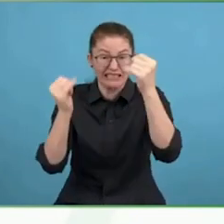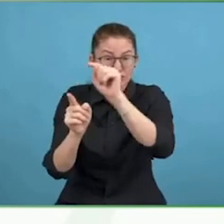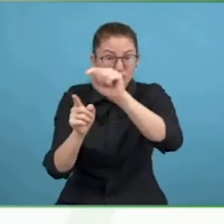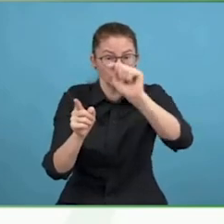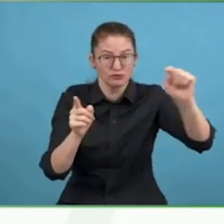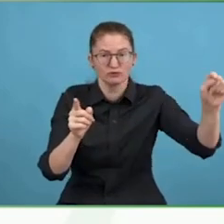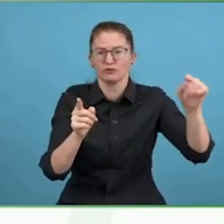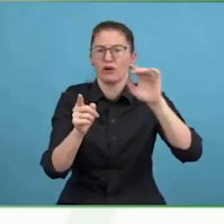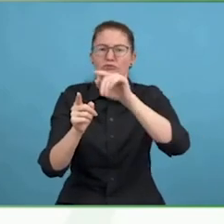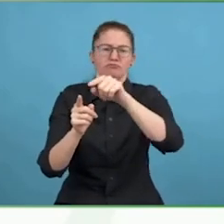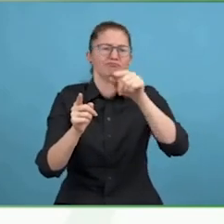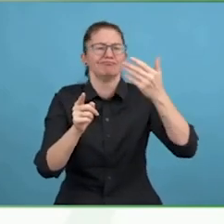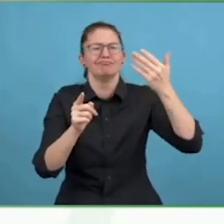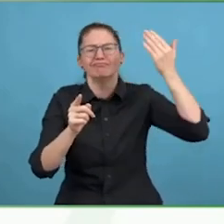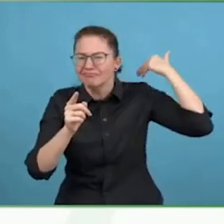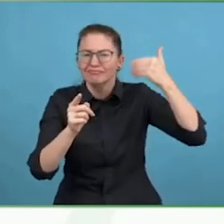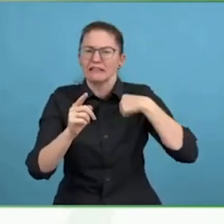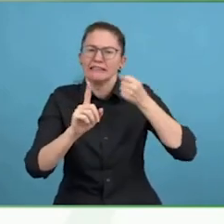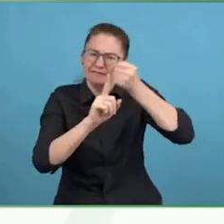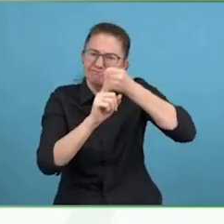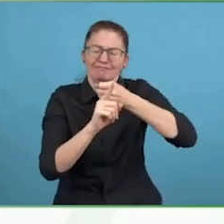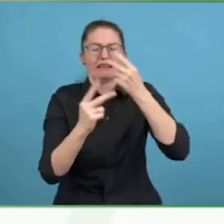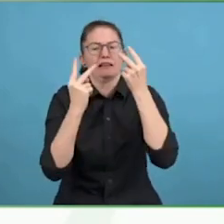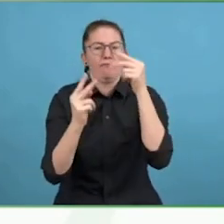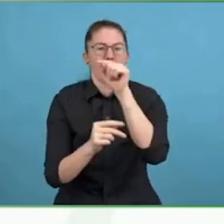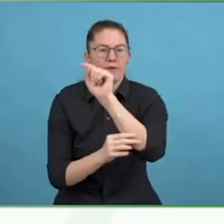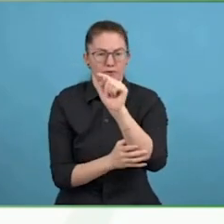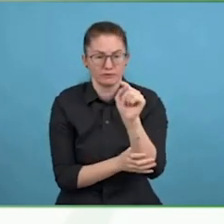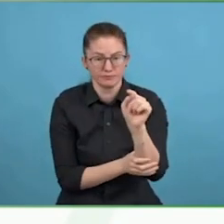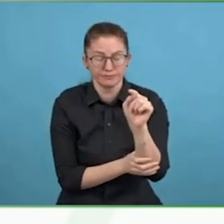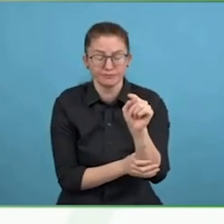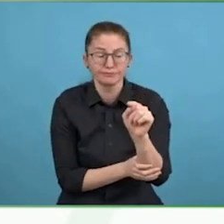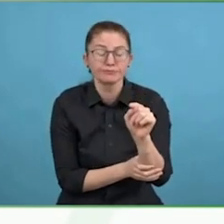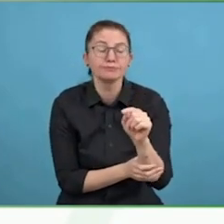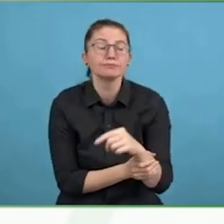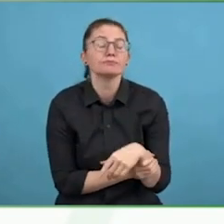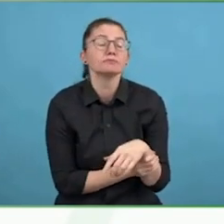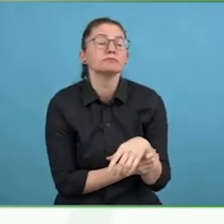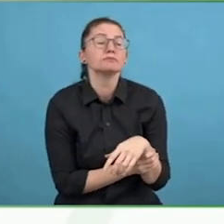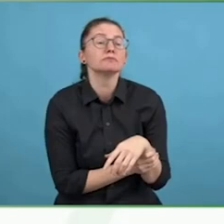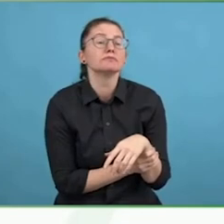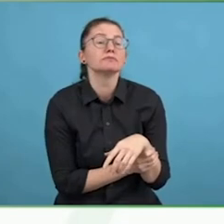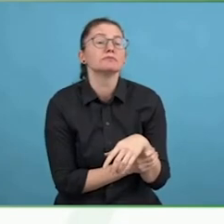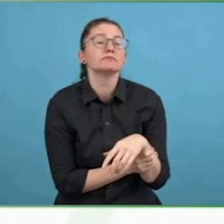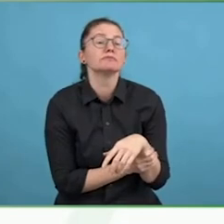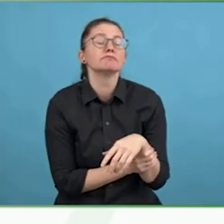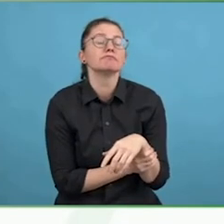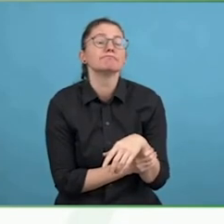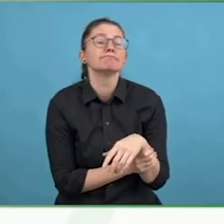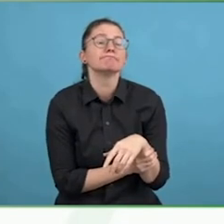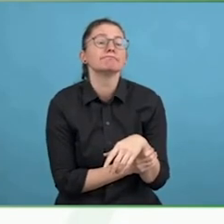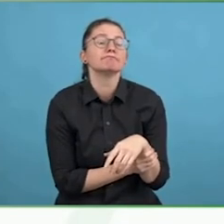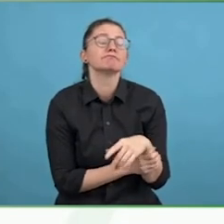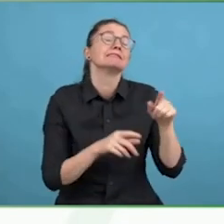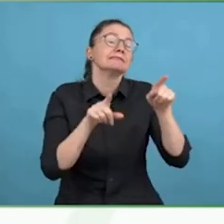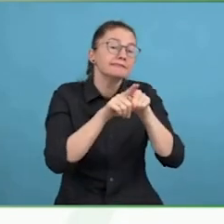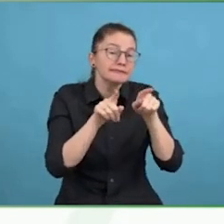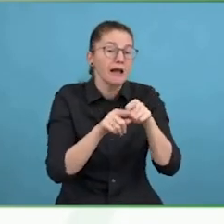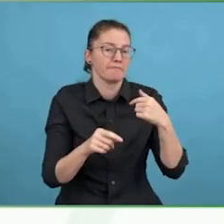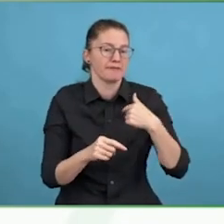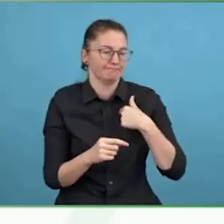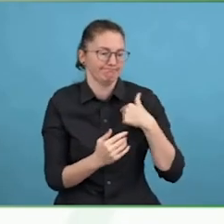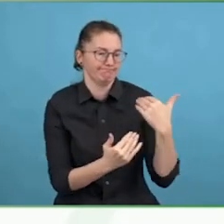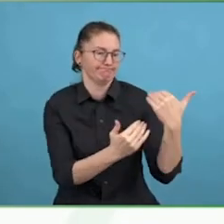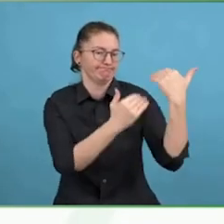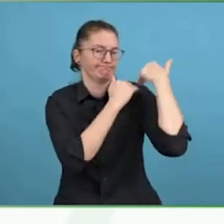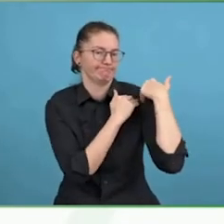Isfahan. The goal of my colleagues and me at the festival was to be able to create conditions for people